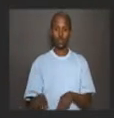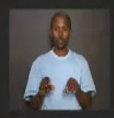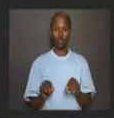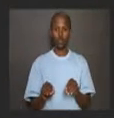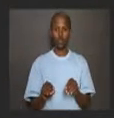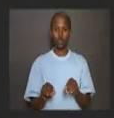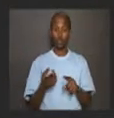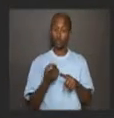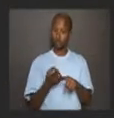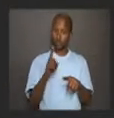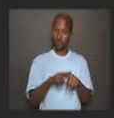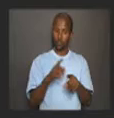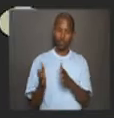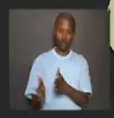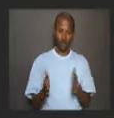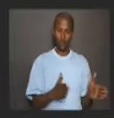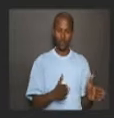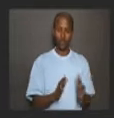Students, let's get ready.